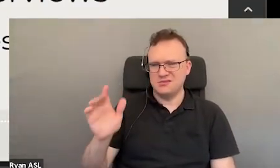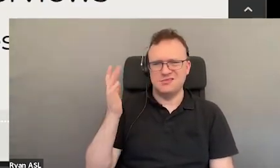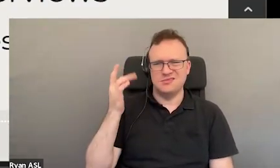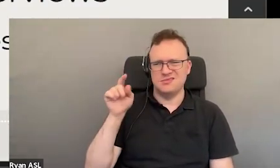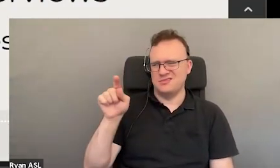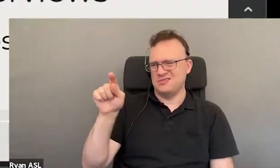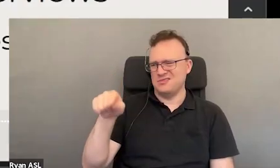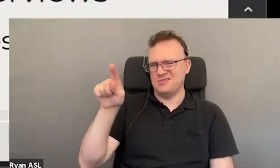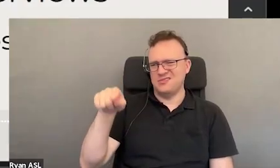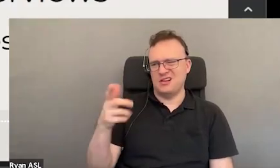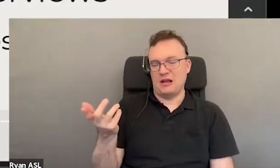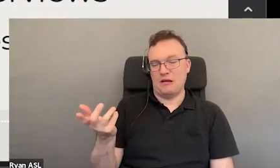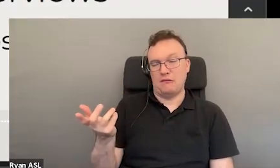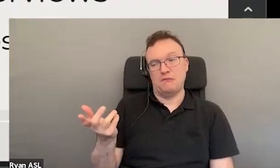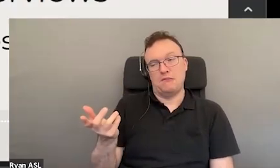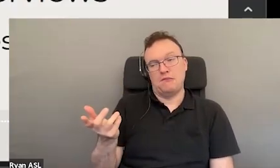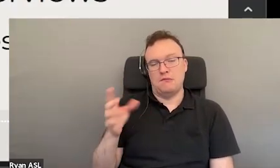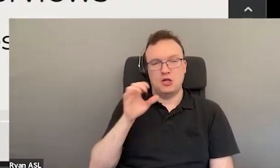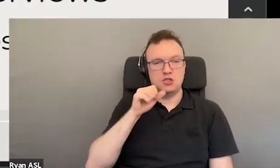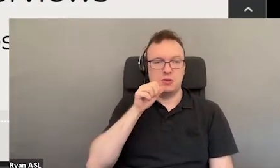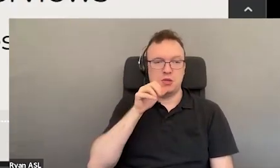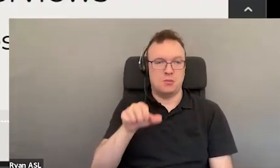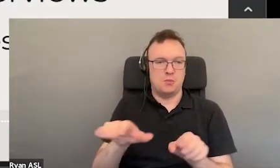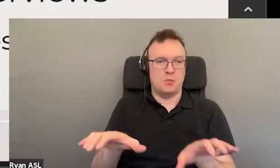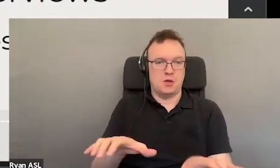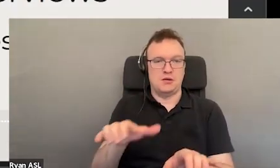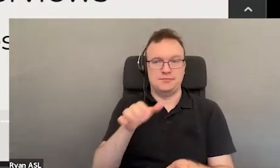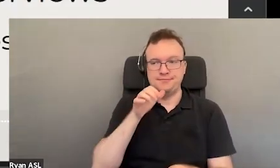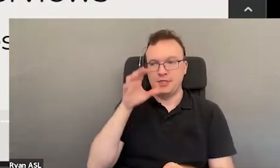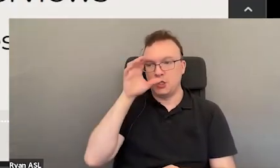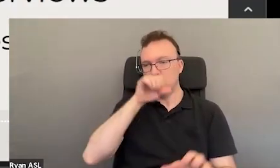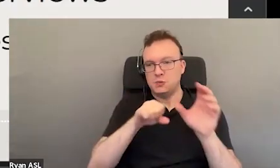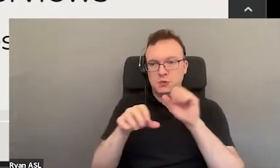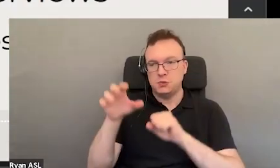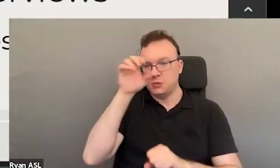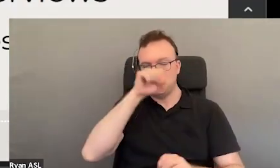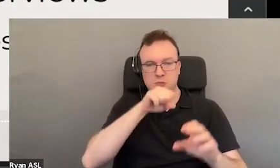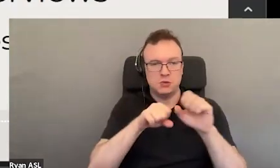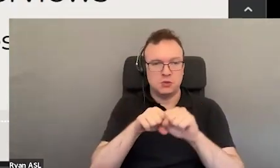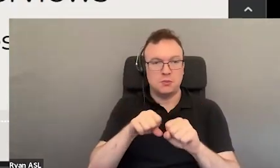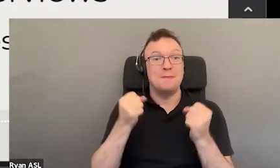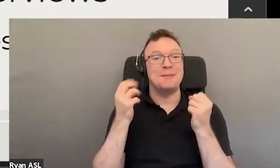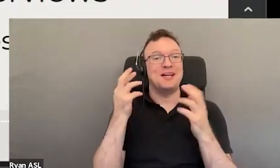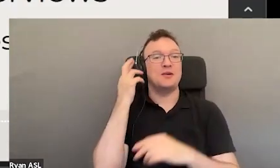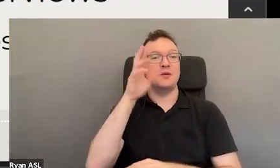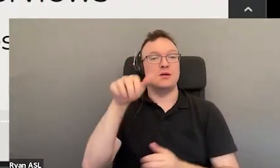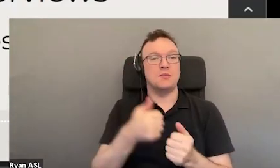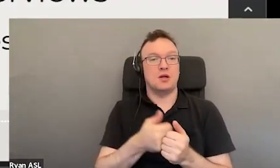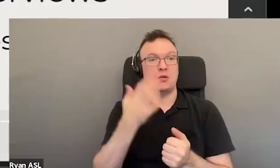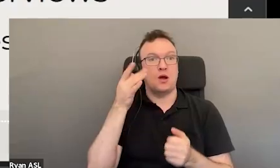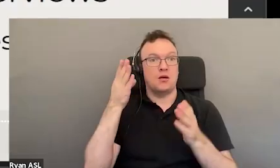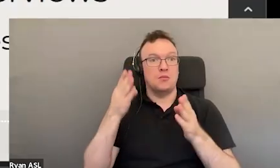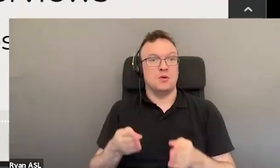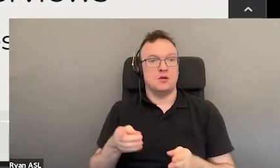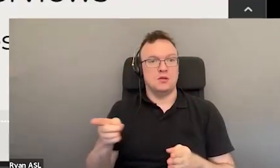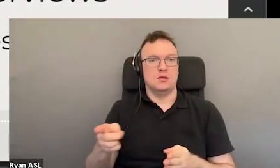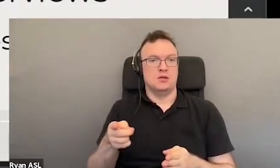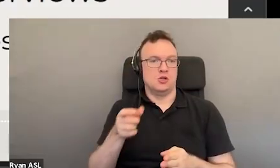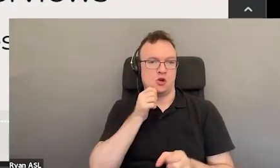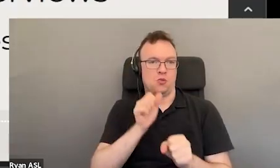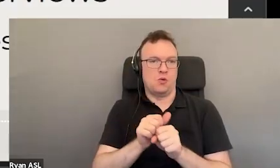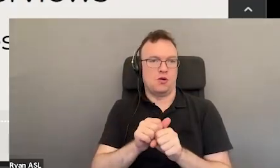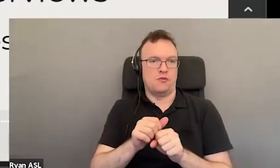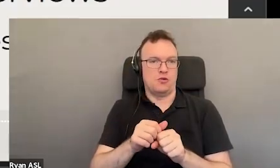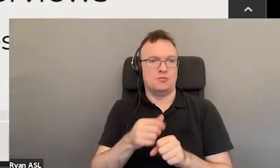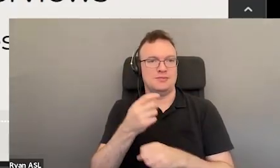this person working in this role and this role? There are many reasons for which someone may have a gap in their